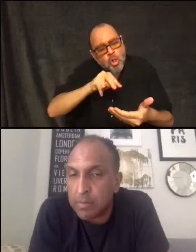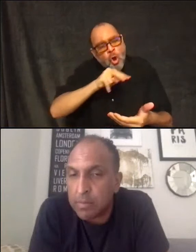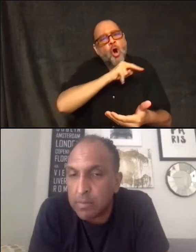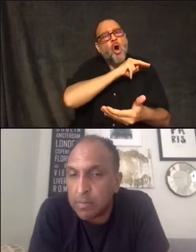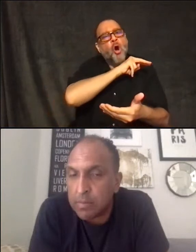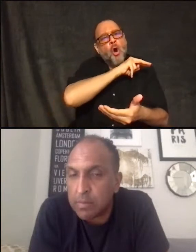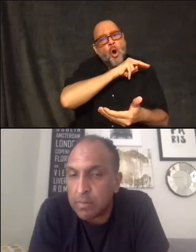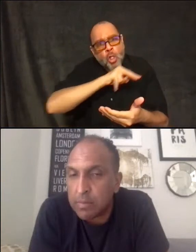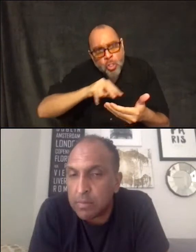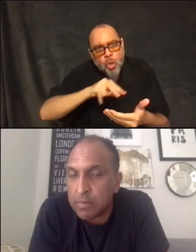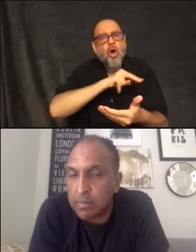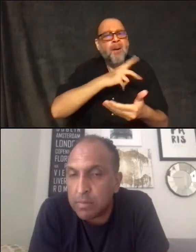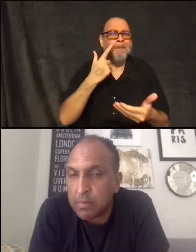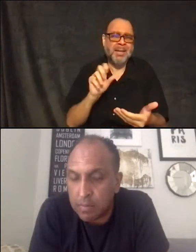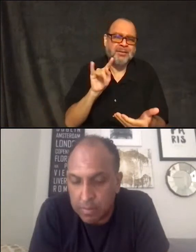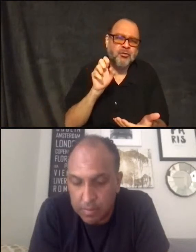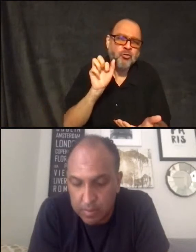is draining. I'm an introvert,